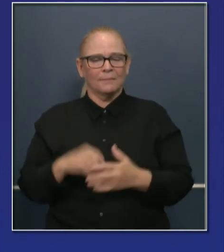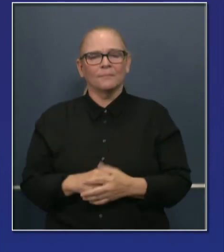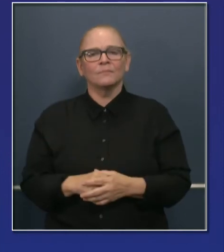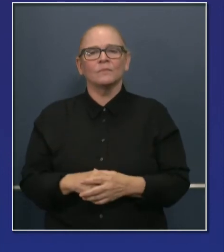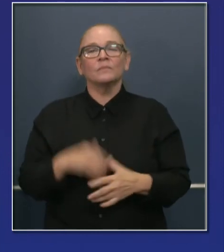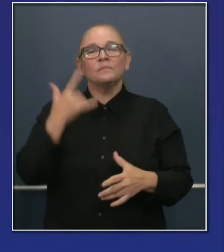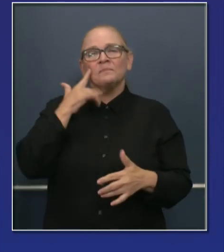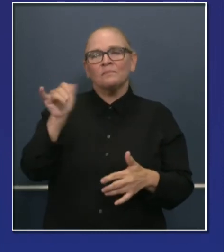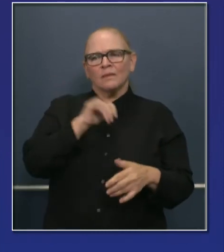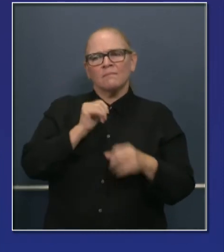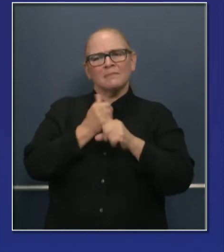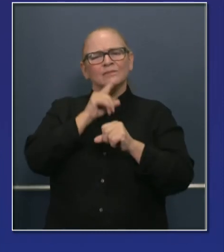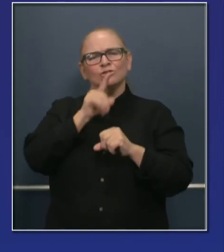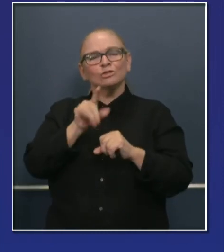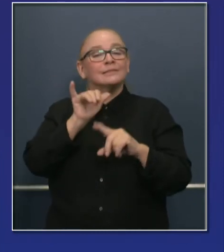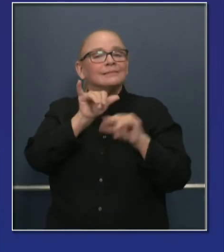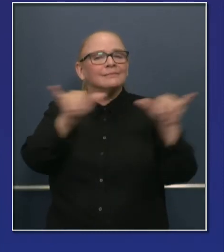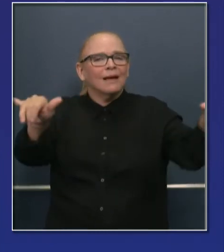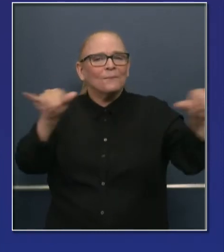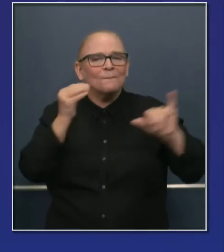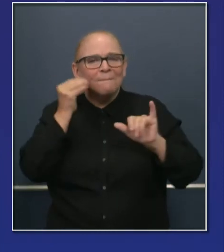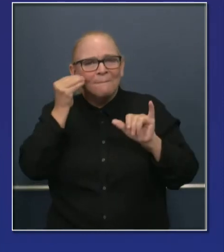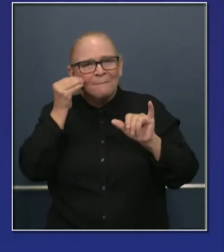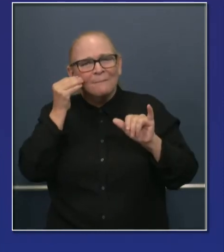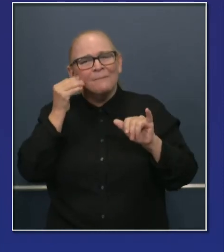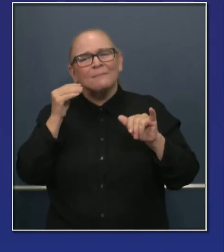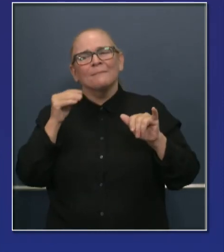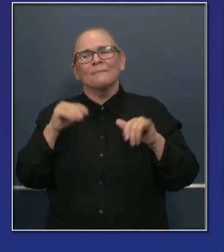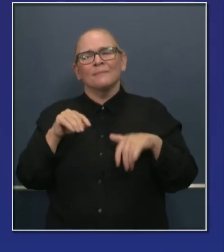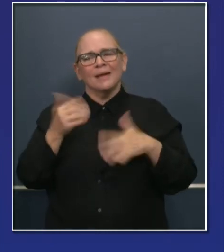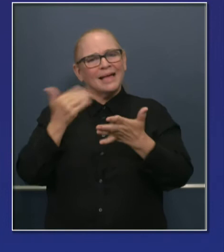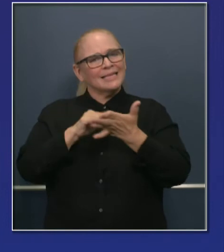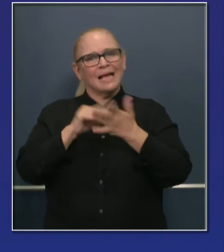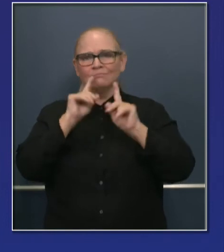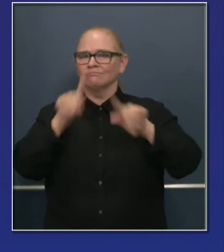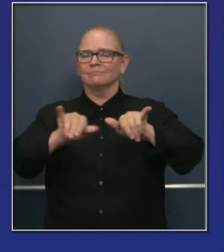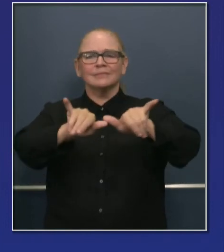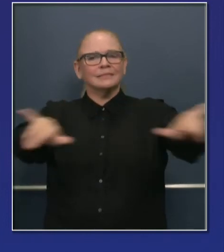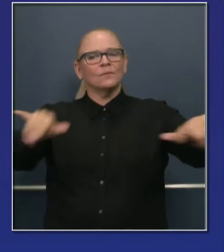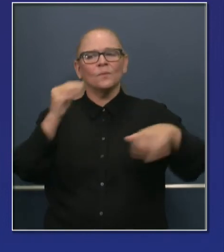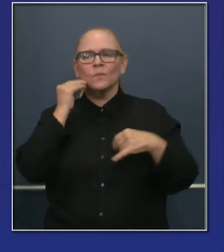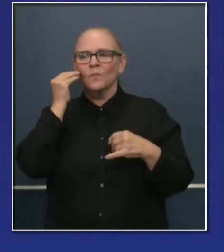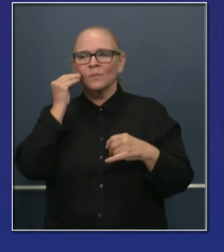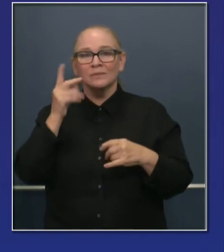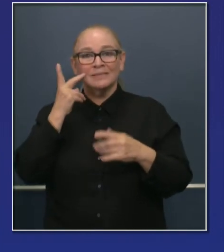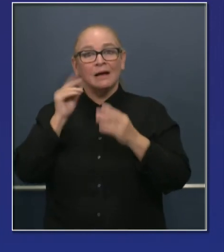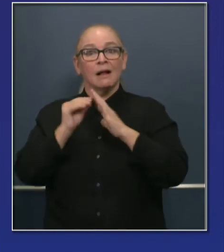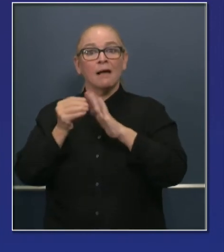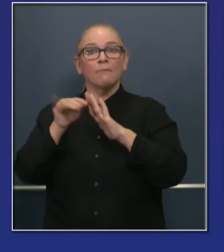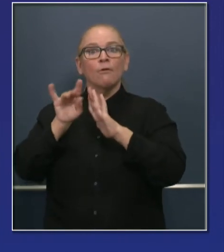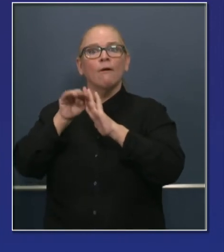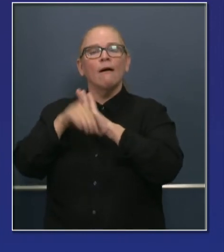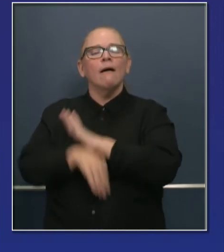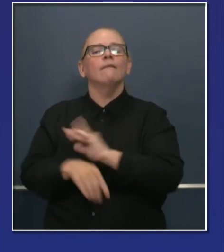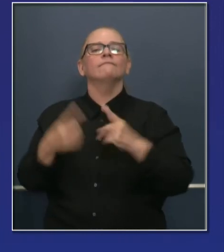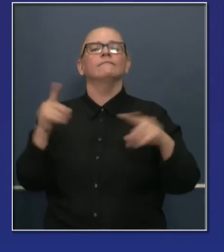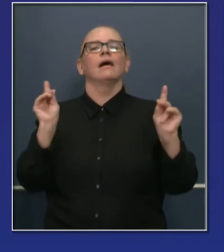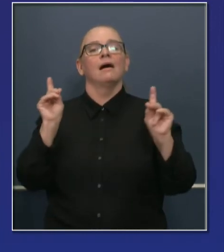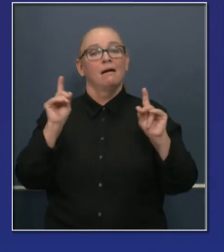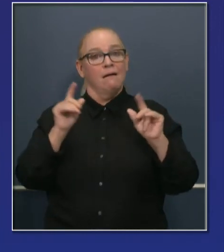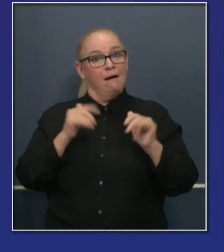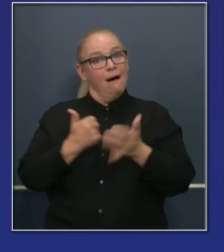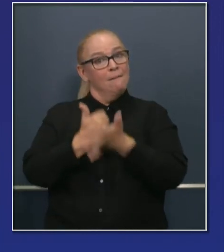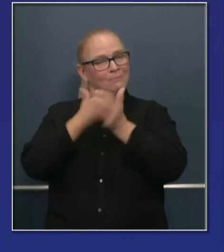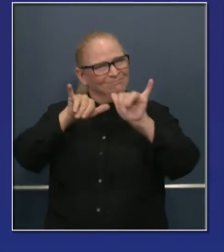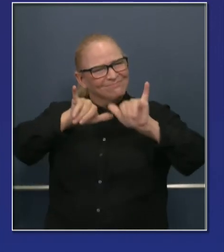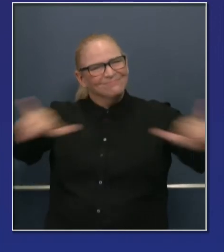relates to returning to a stay-at-home order. You can see that line spiked and substantially began